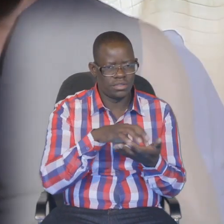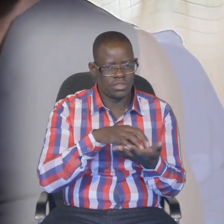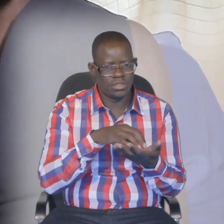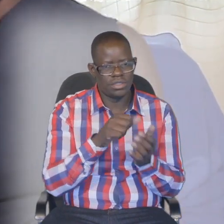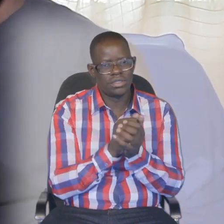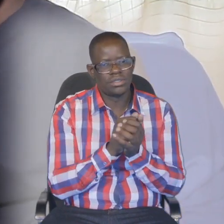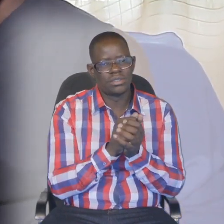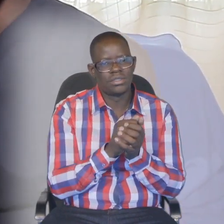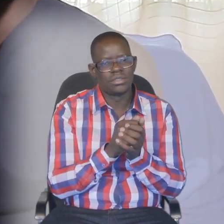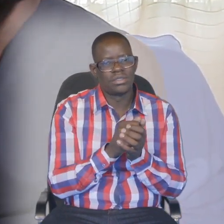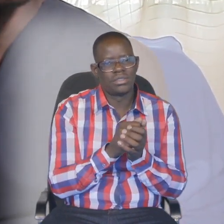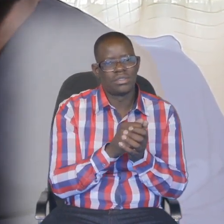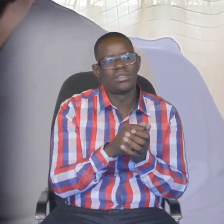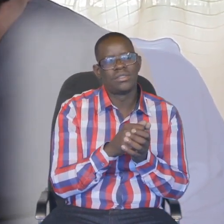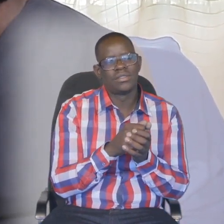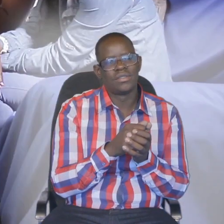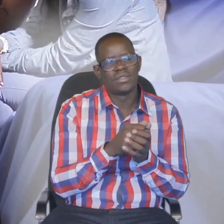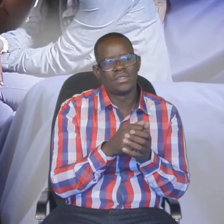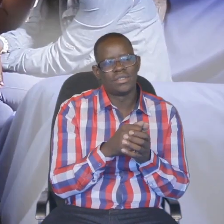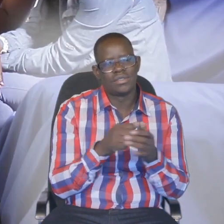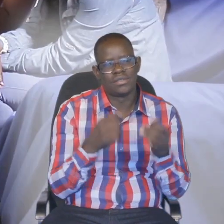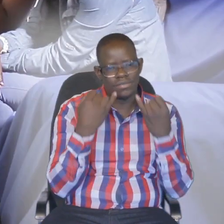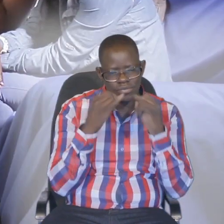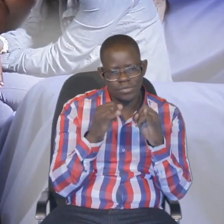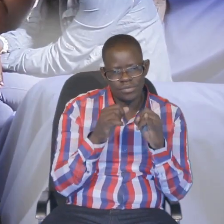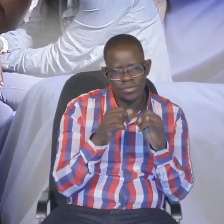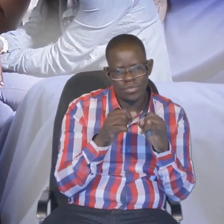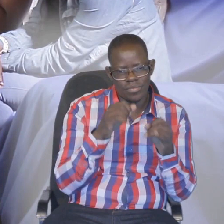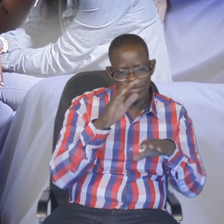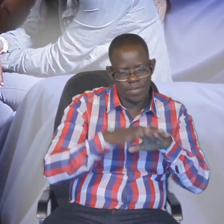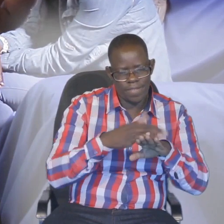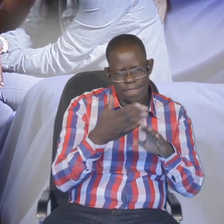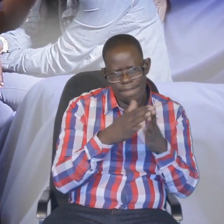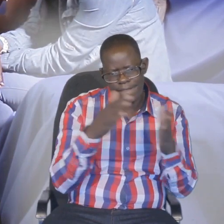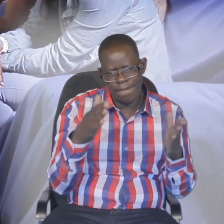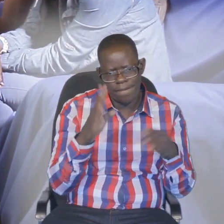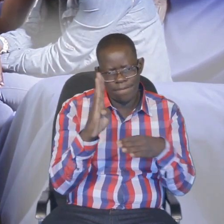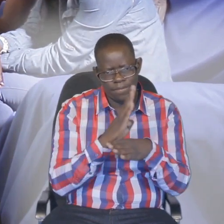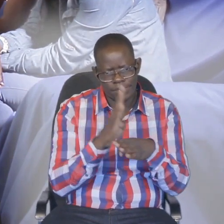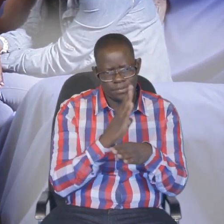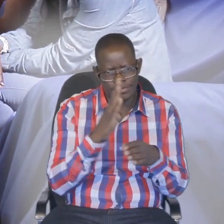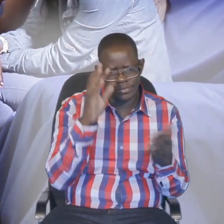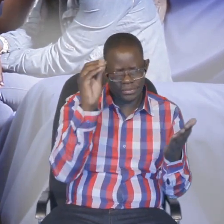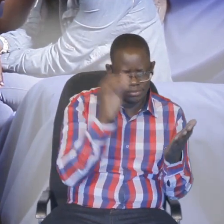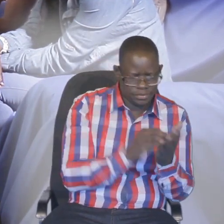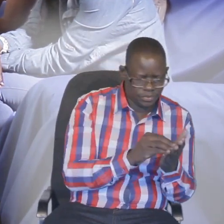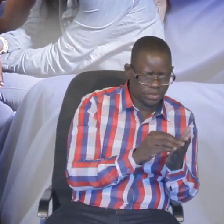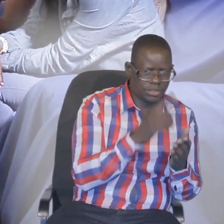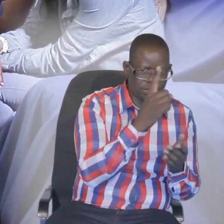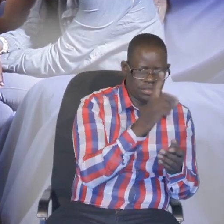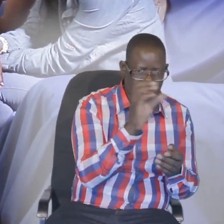But Frank, tell me more. What do you mean by that? Let's say, for example, a business owner deposited 10,000